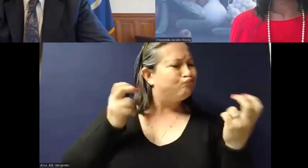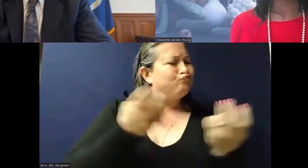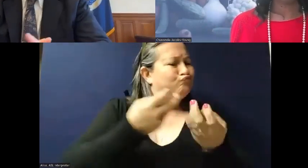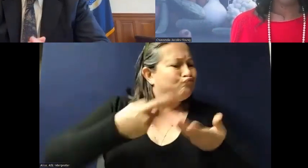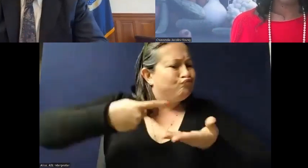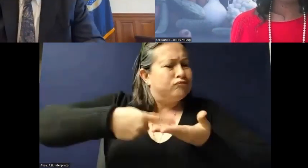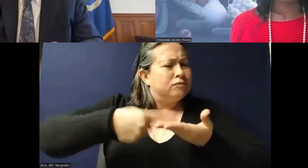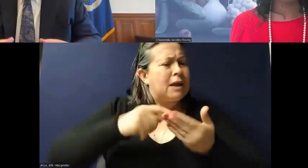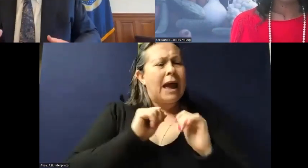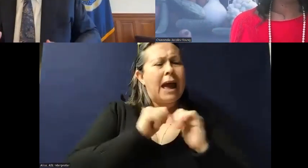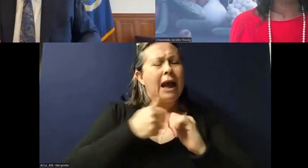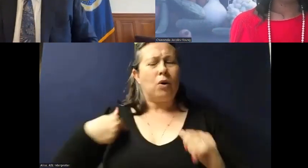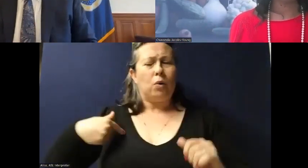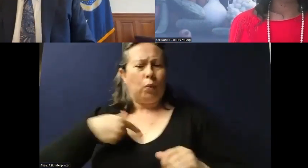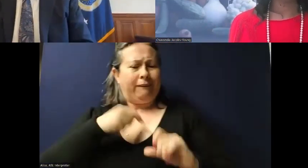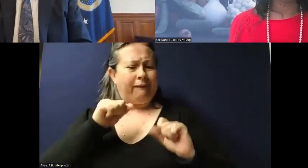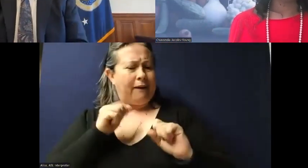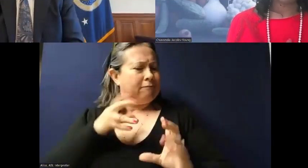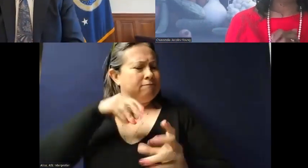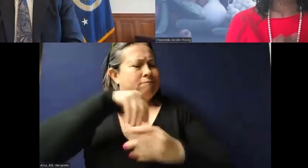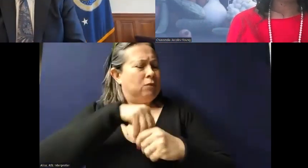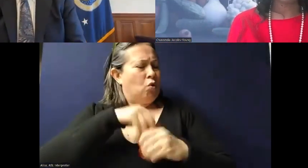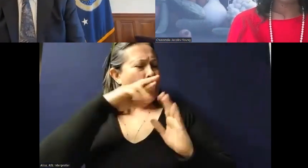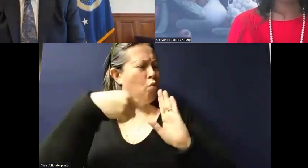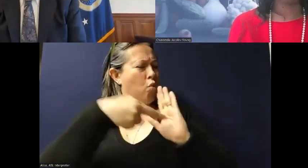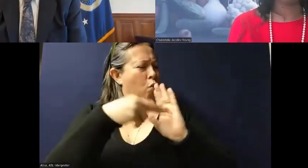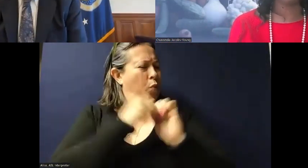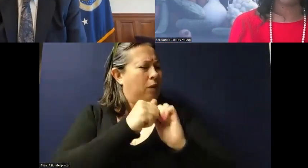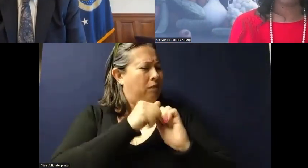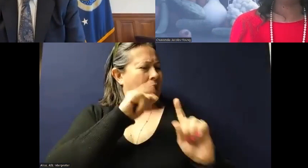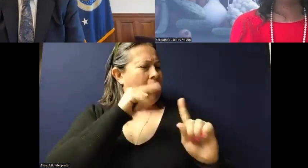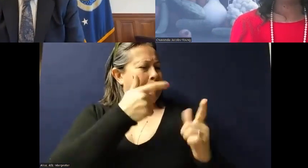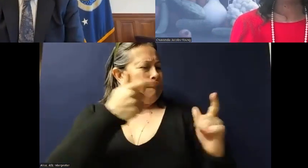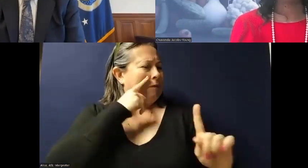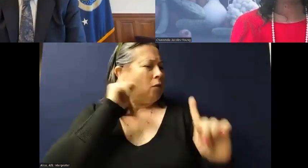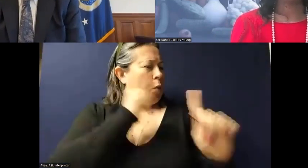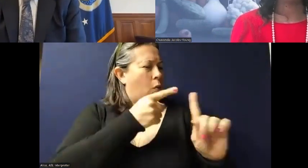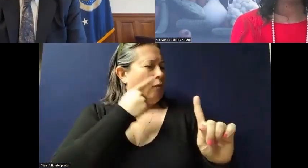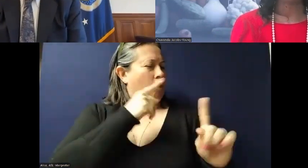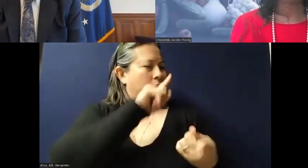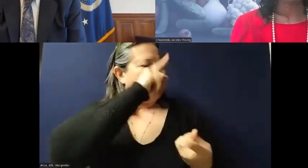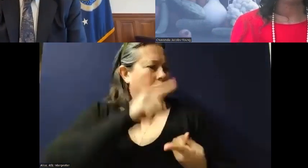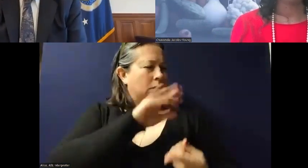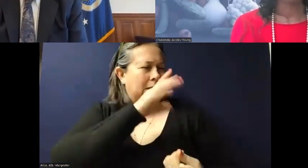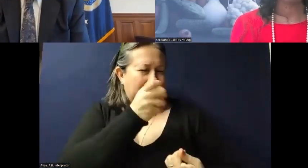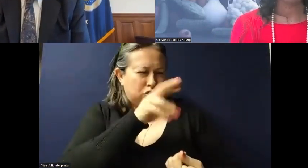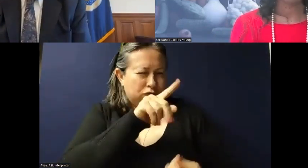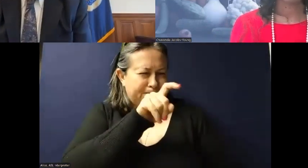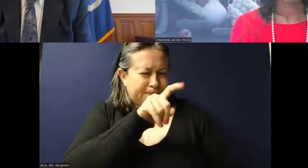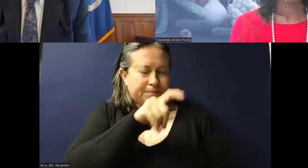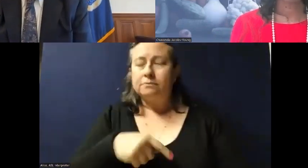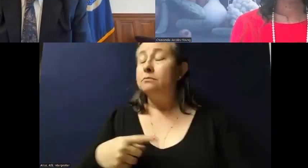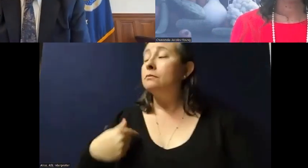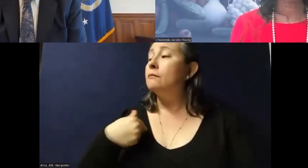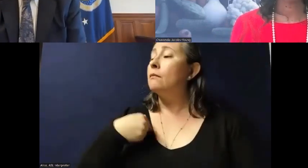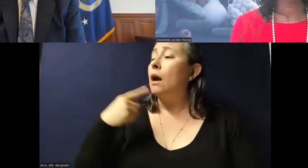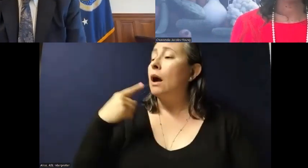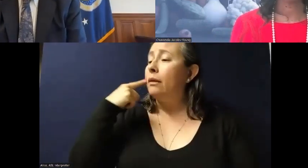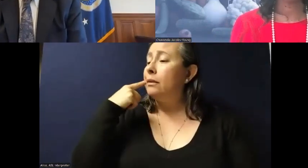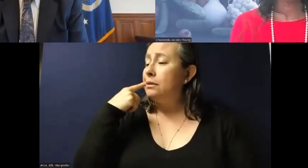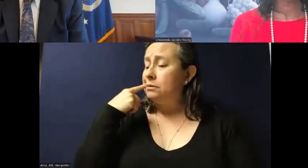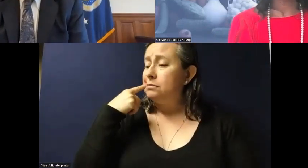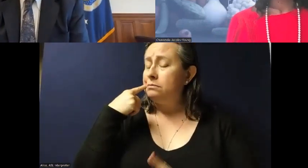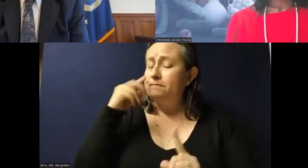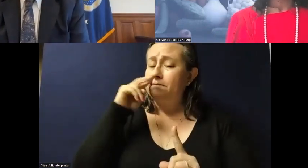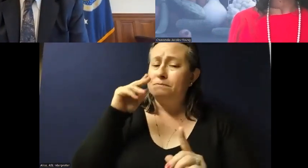a role in the big goal that we have with the Cancer Moonshot? Well, you know, I think it's predominantly a